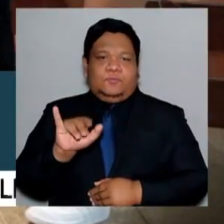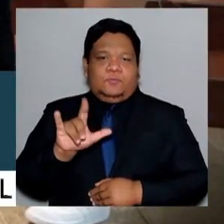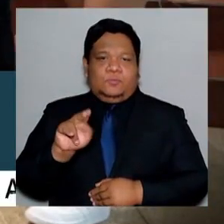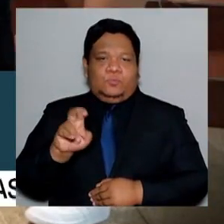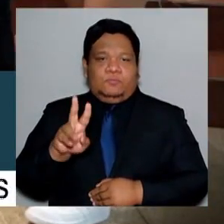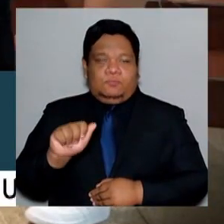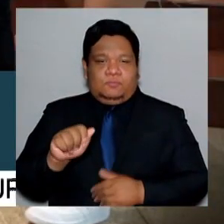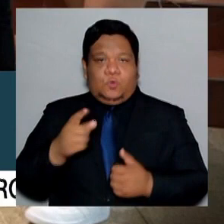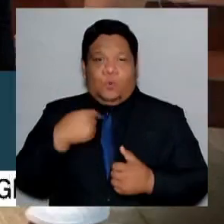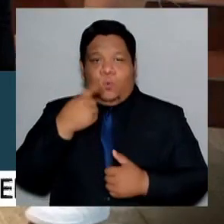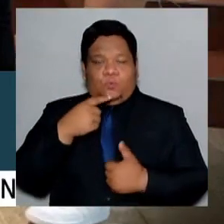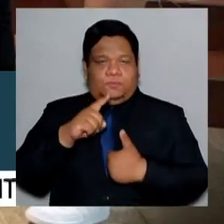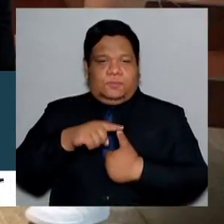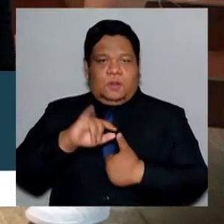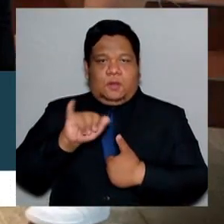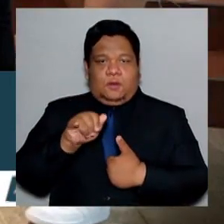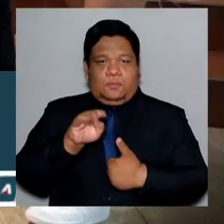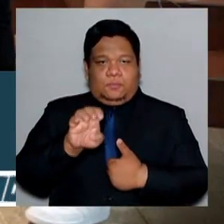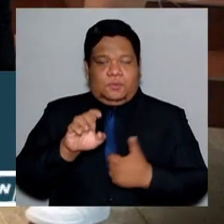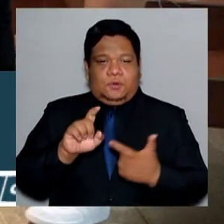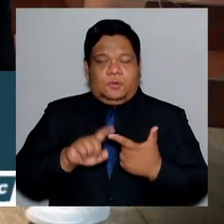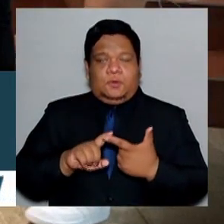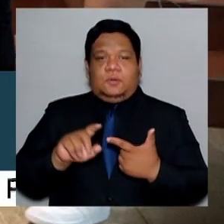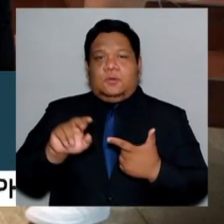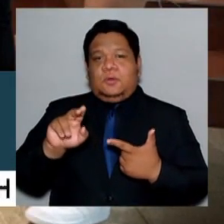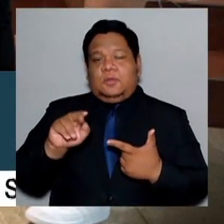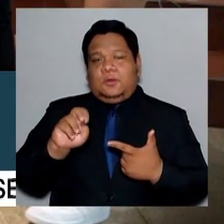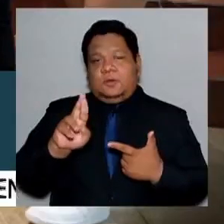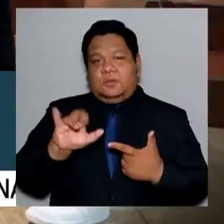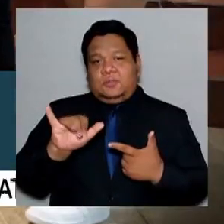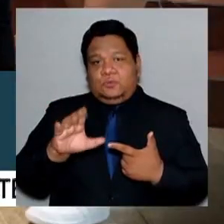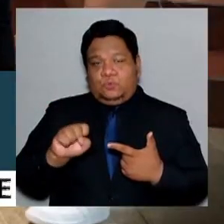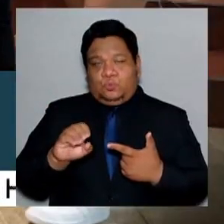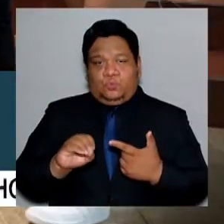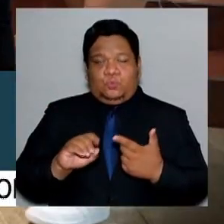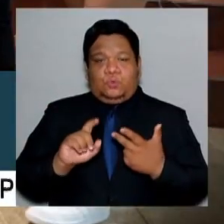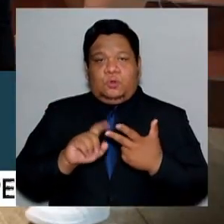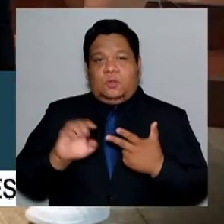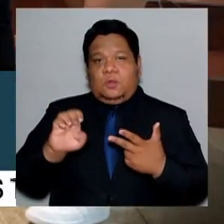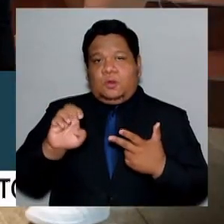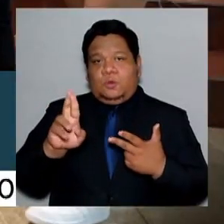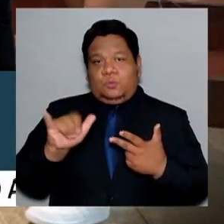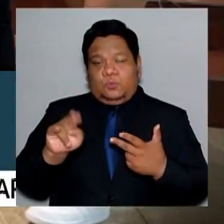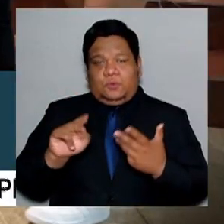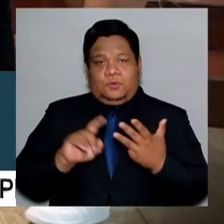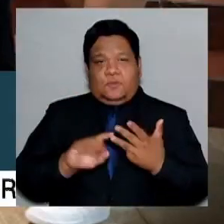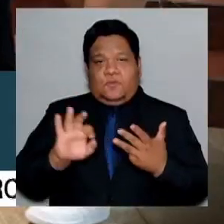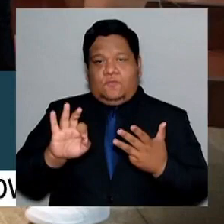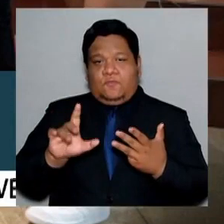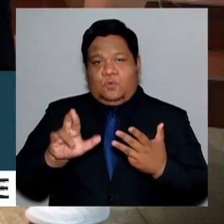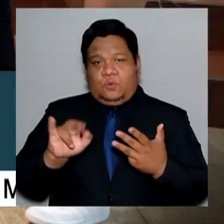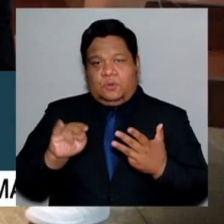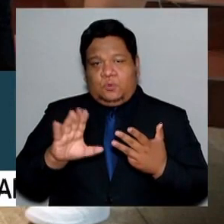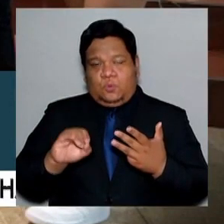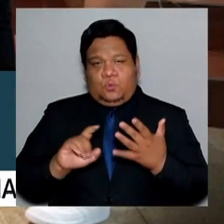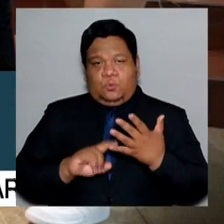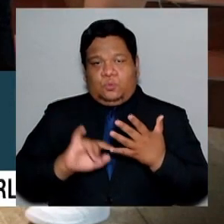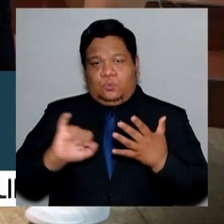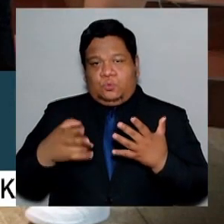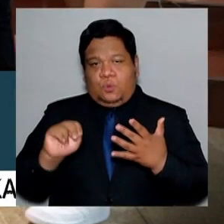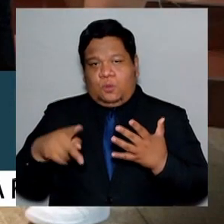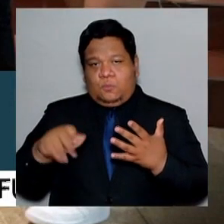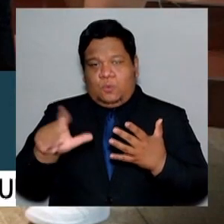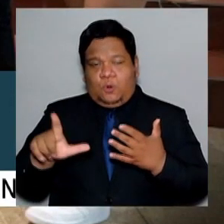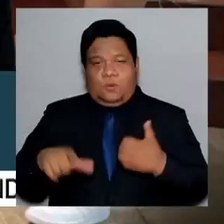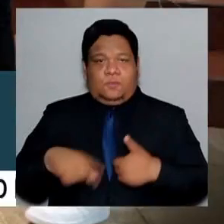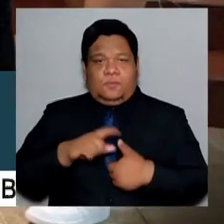Alcober, Genersiso Amper, Erwin Garzon, Florencio Tion, Jean Paul Barros, and Pablo Cabangon. The six